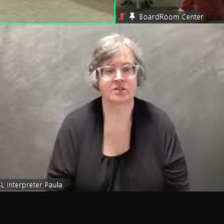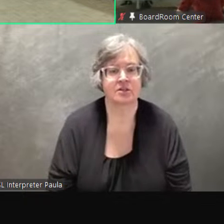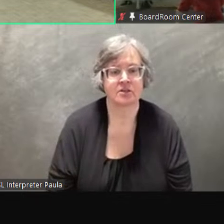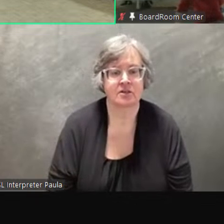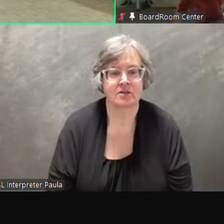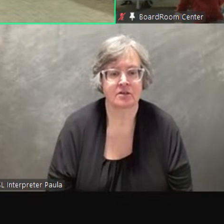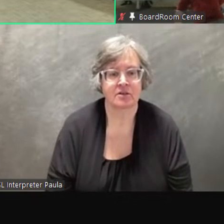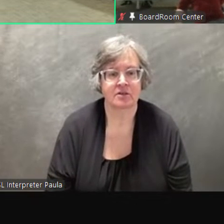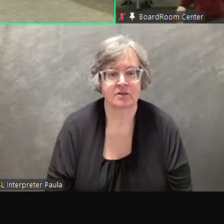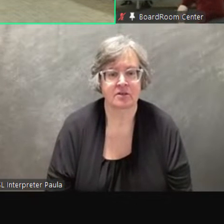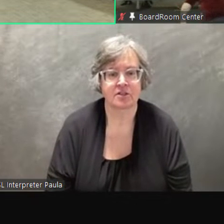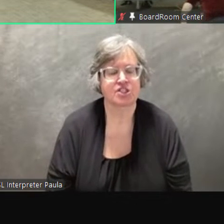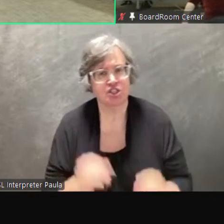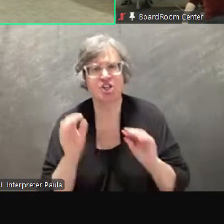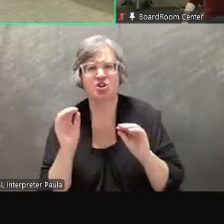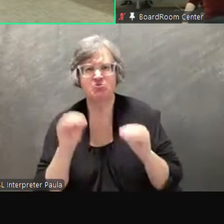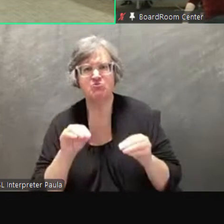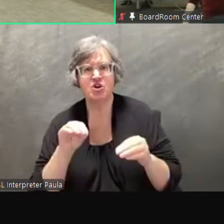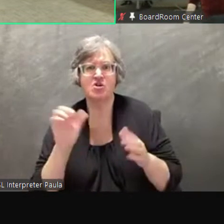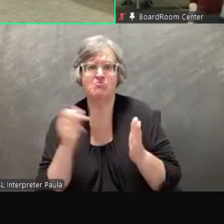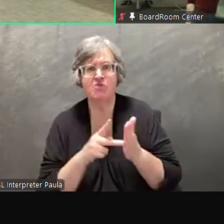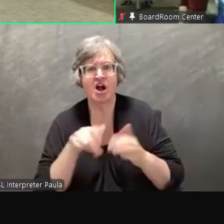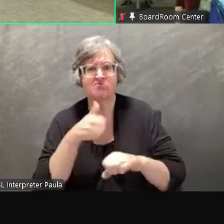Put it back.